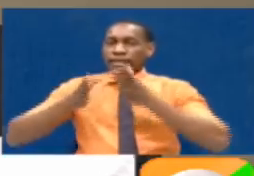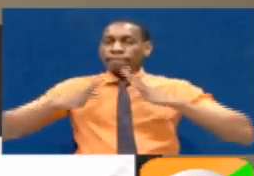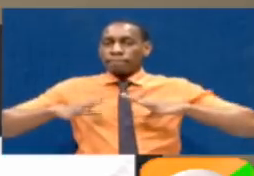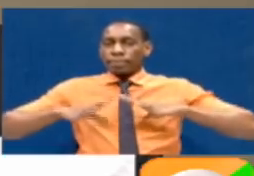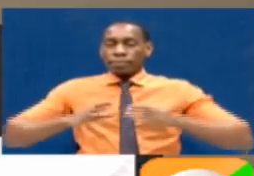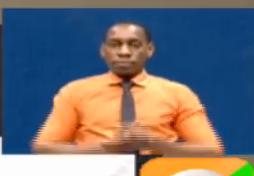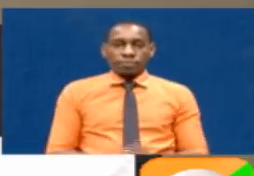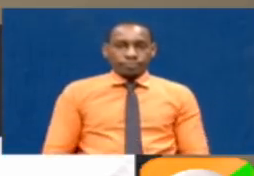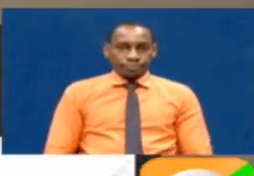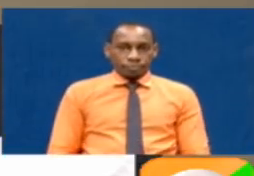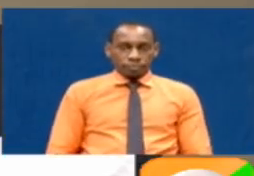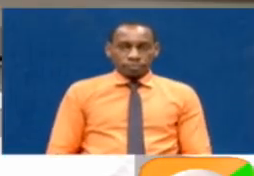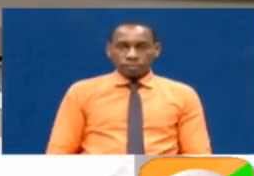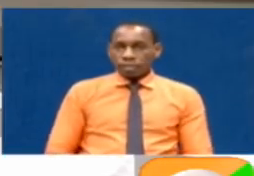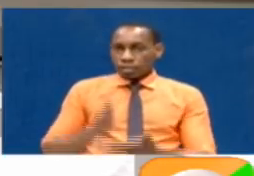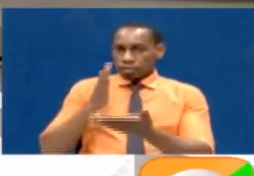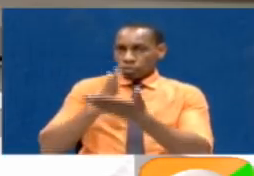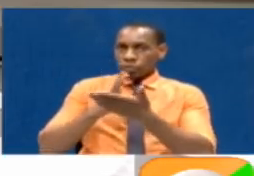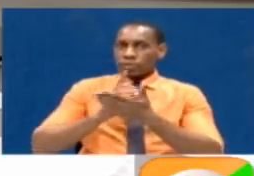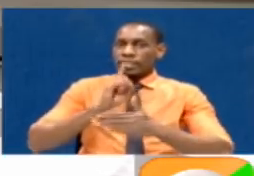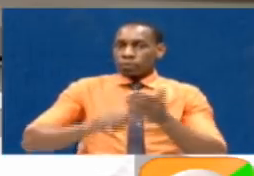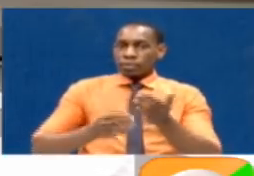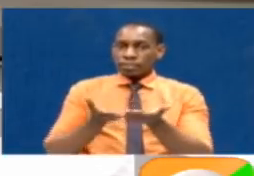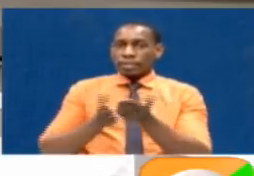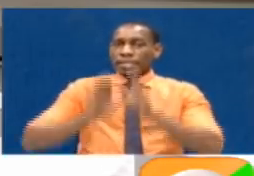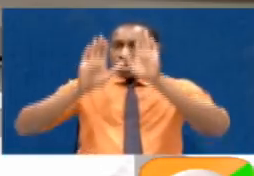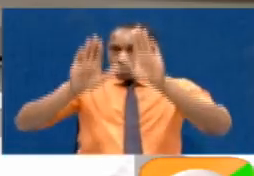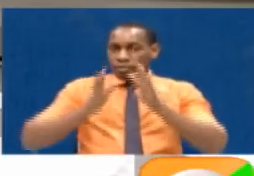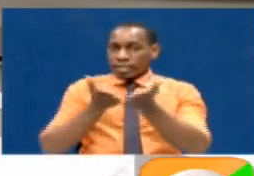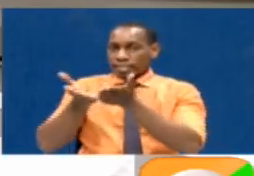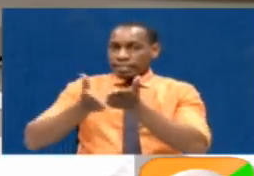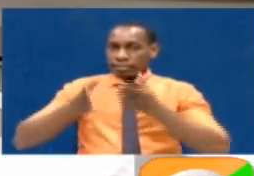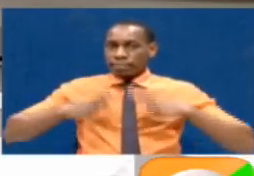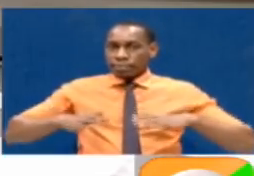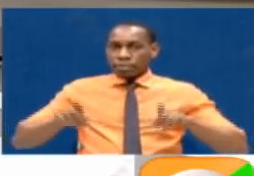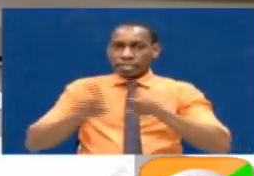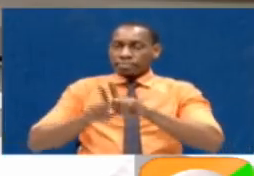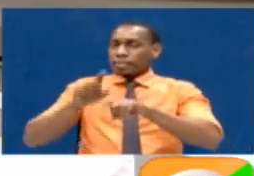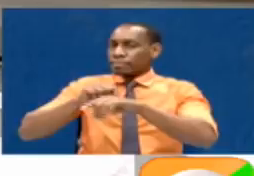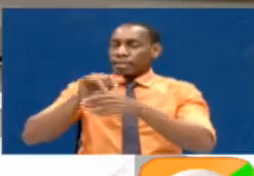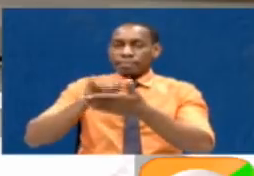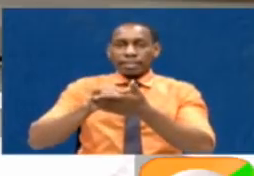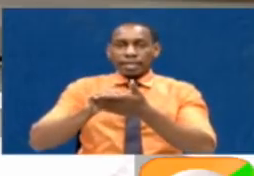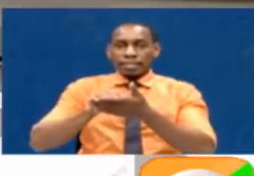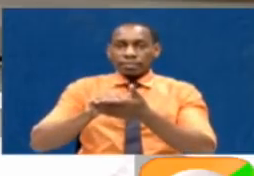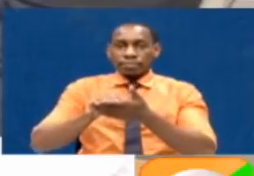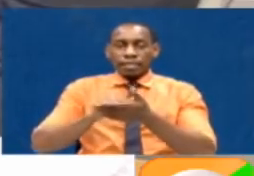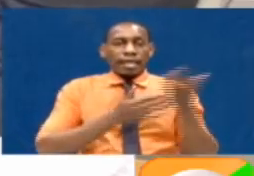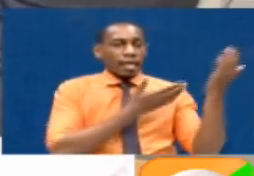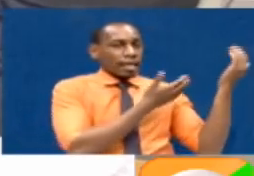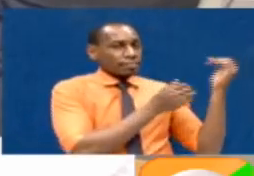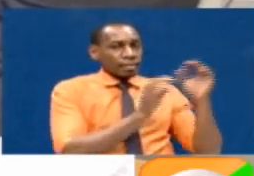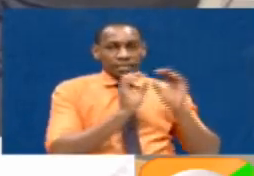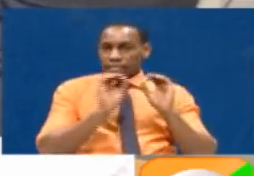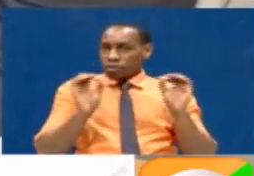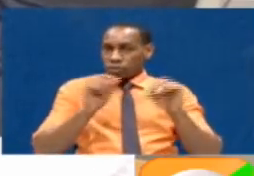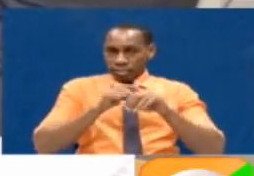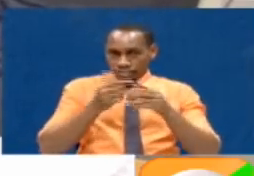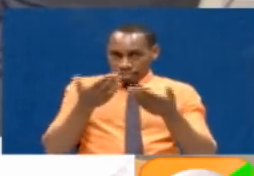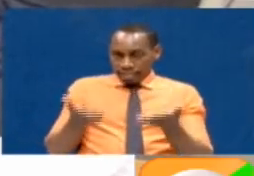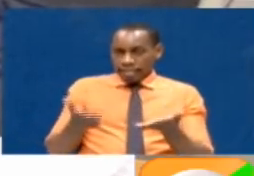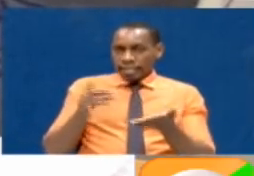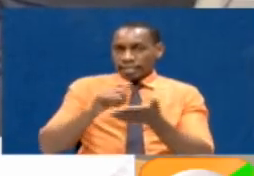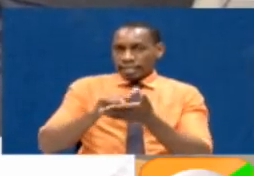Victoria. Absolutely, Peter. And you say it's about serving Kenyans, and you come at a time where it's an unprecedented time, like you